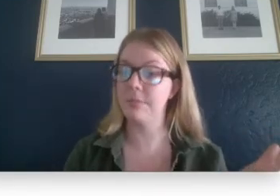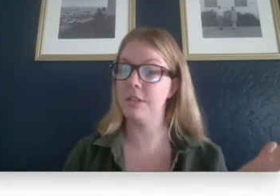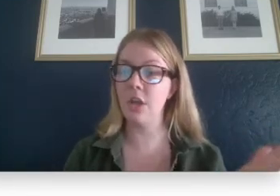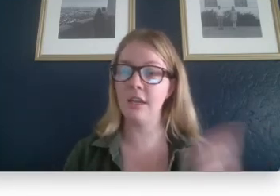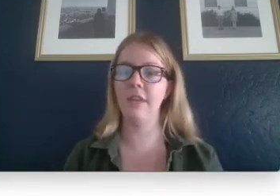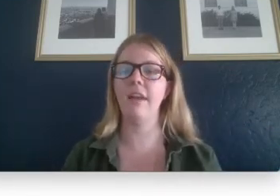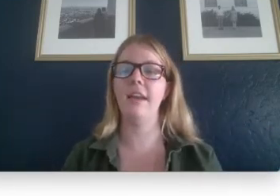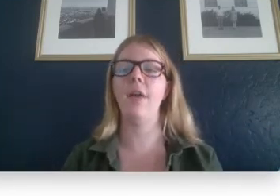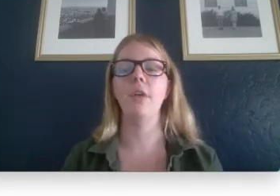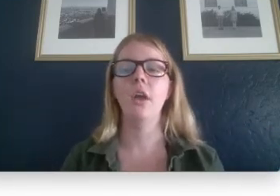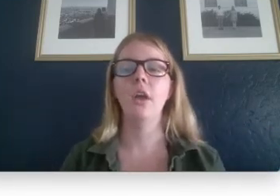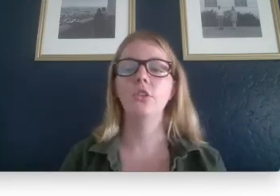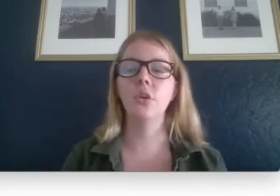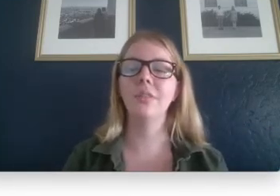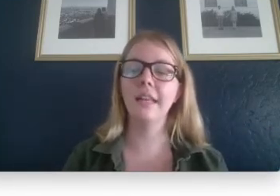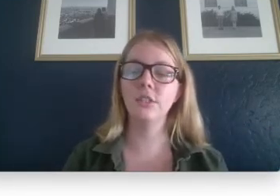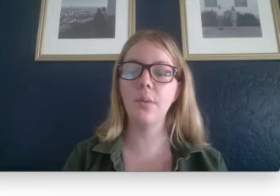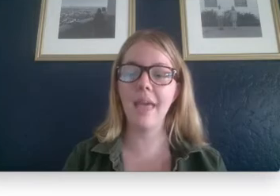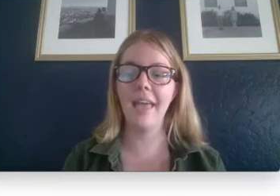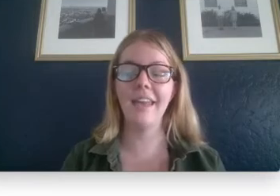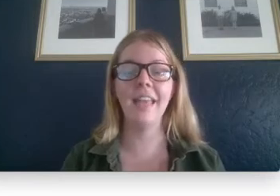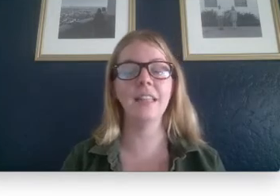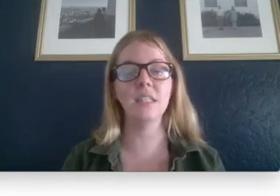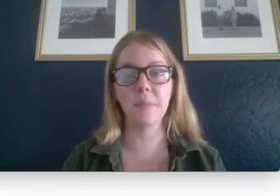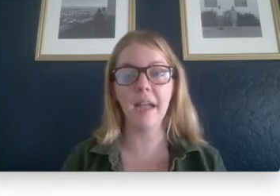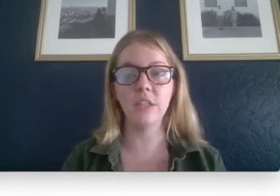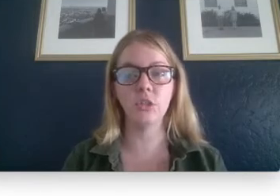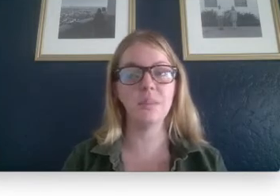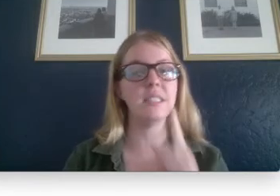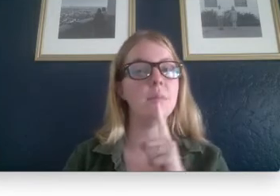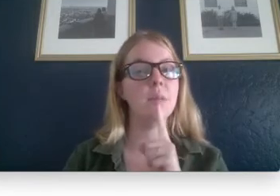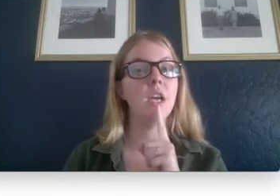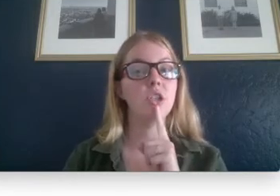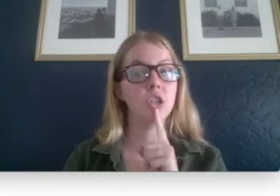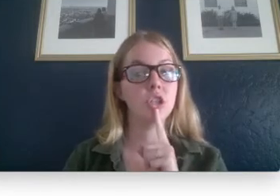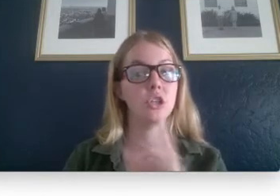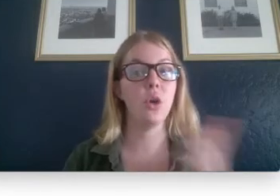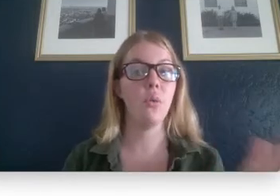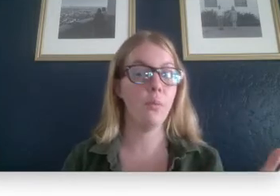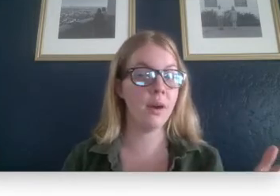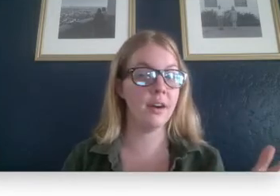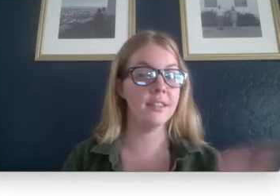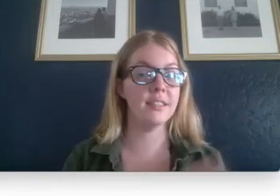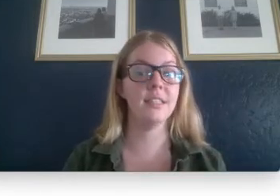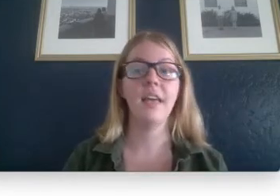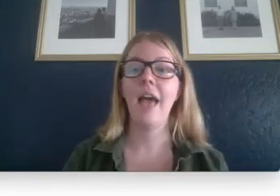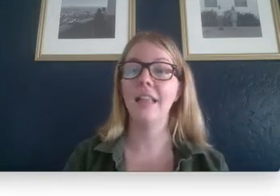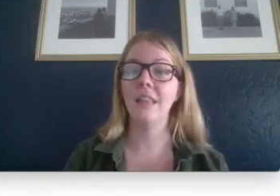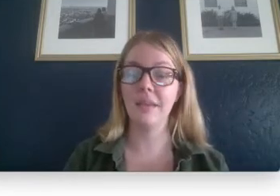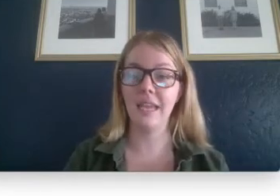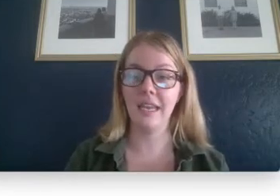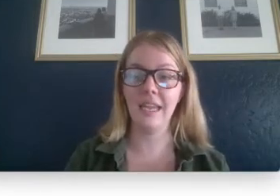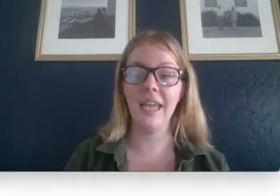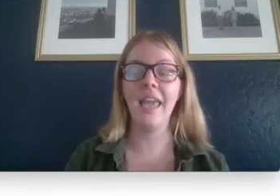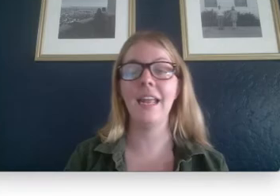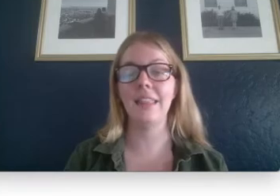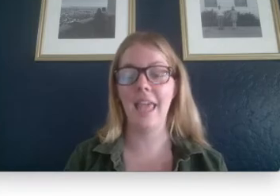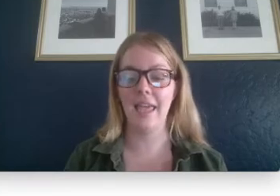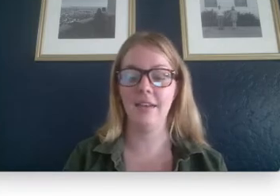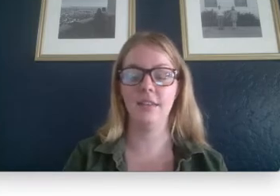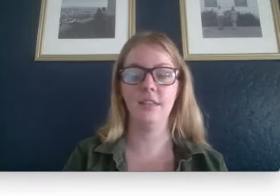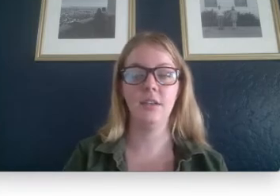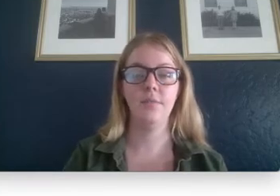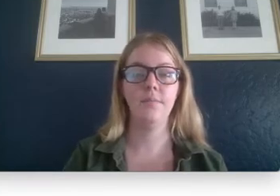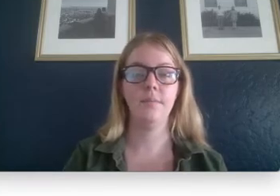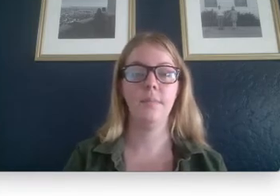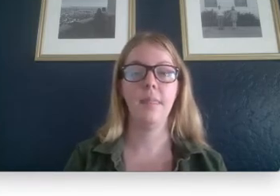supposed to be talking right now. So let's go ahead and let's practice with some shh words at the beginning and at the